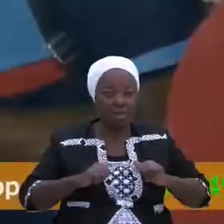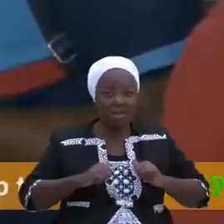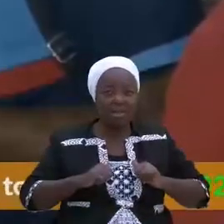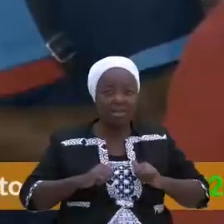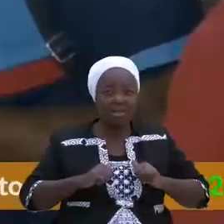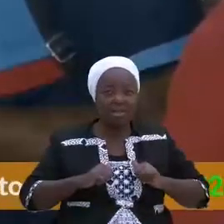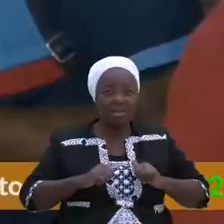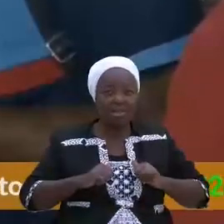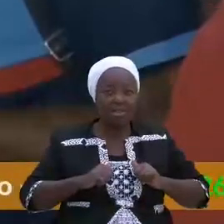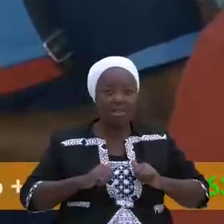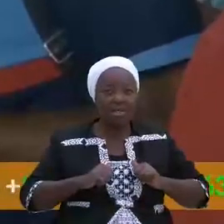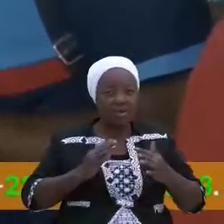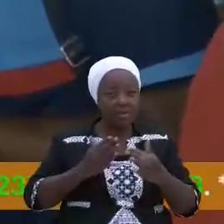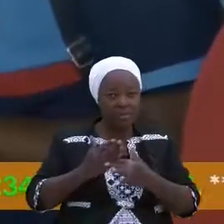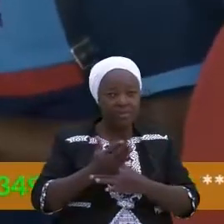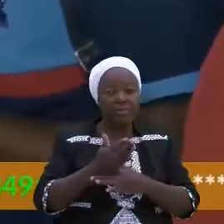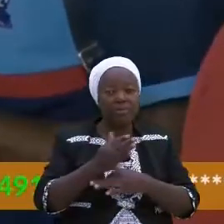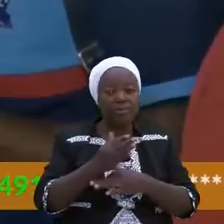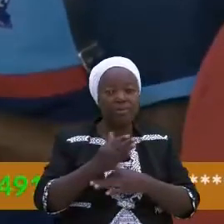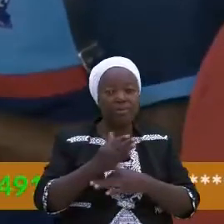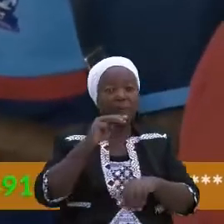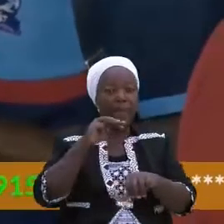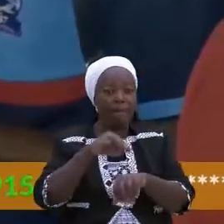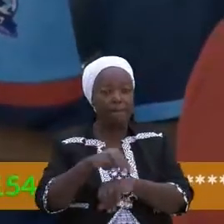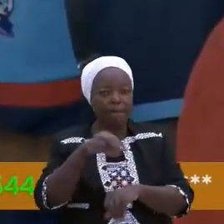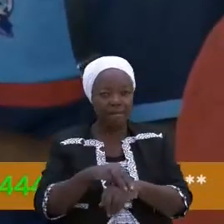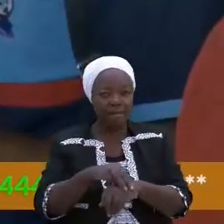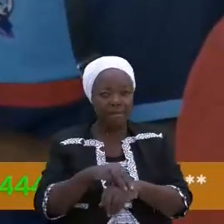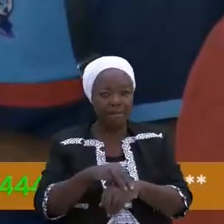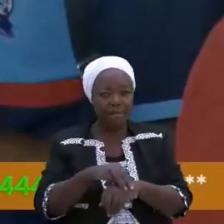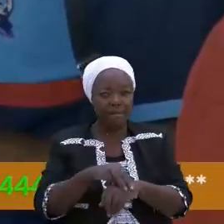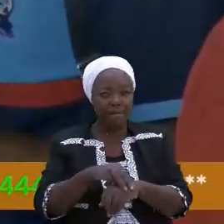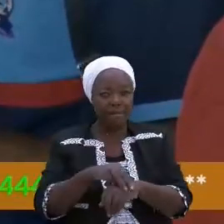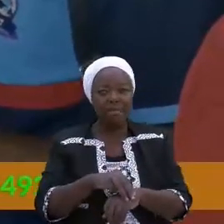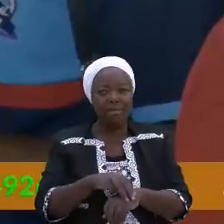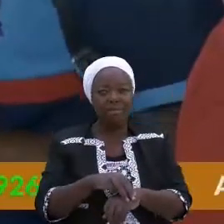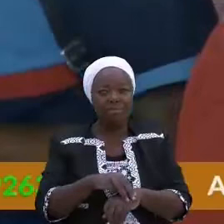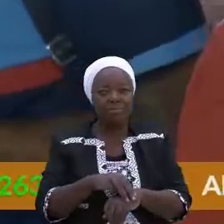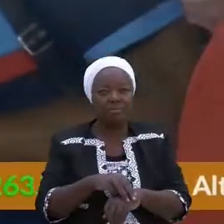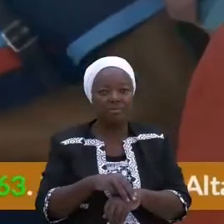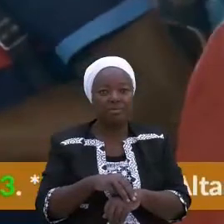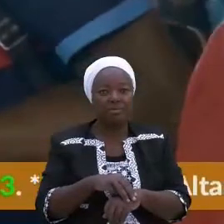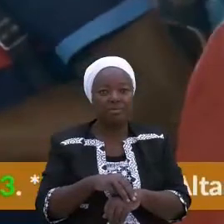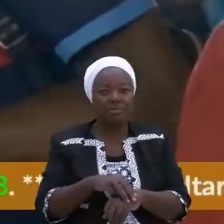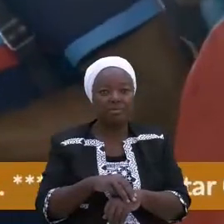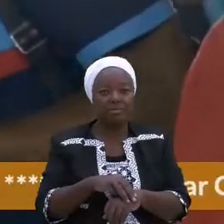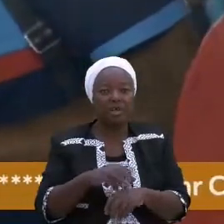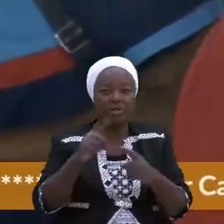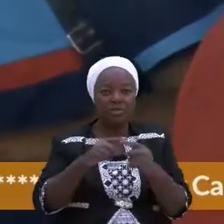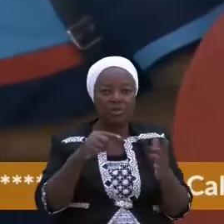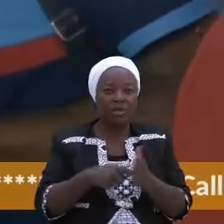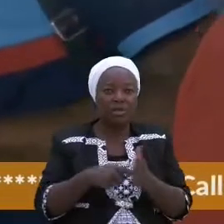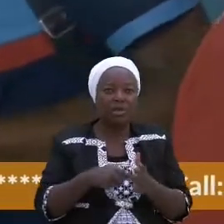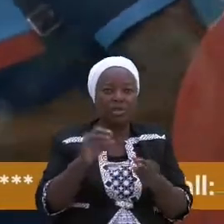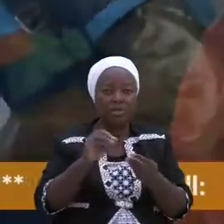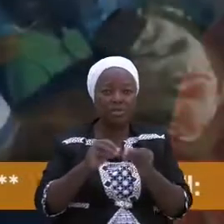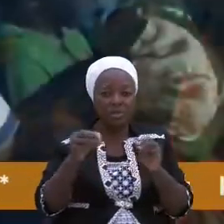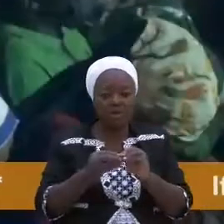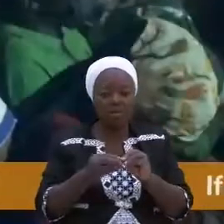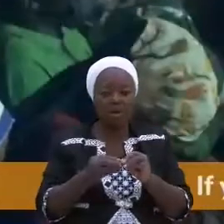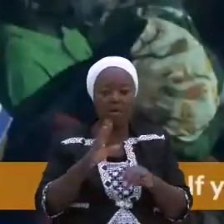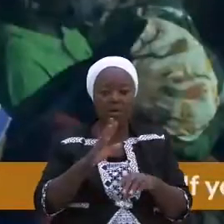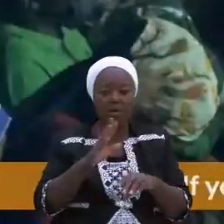via sms or what's up to this number on the